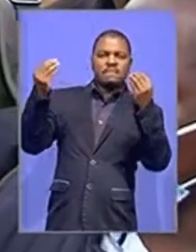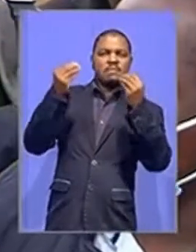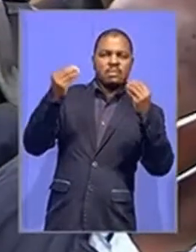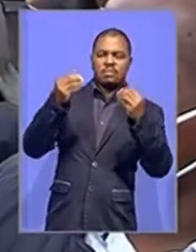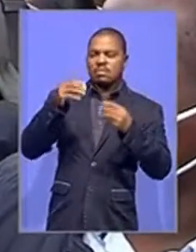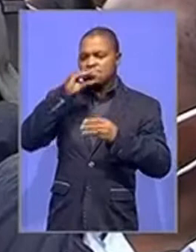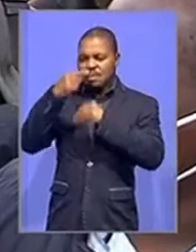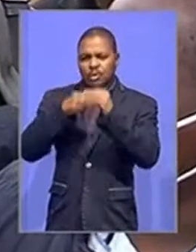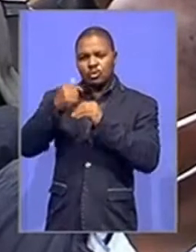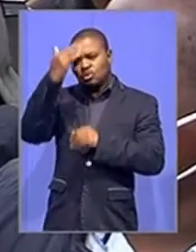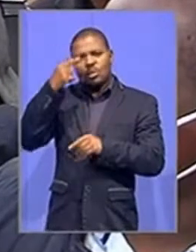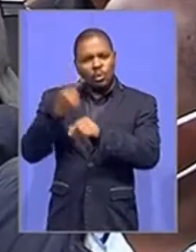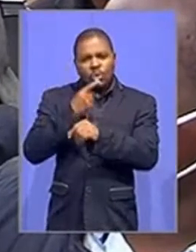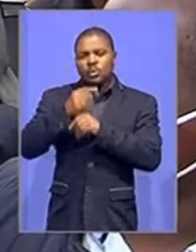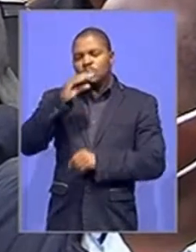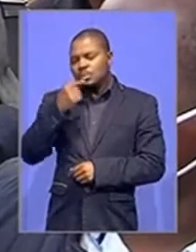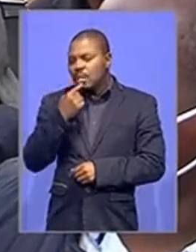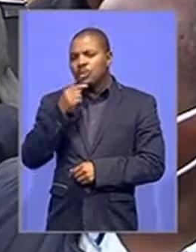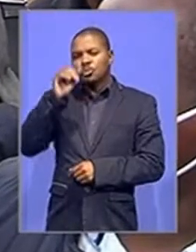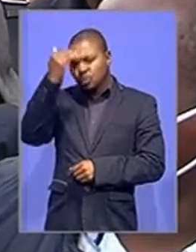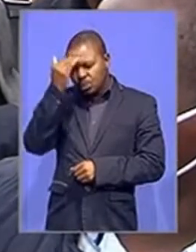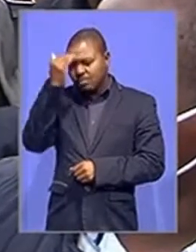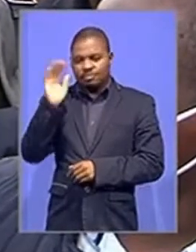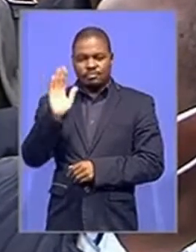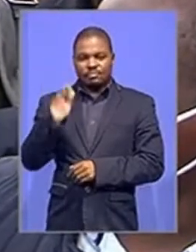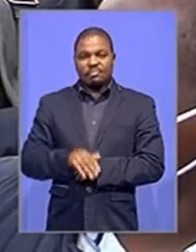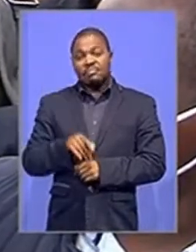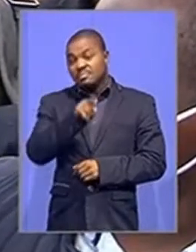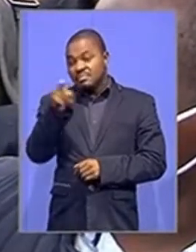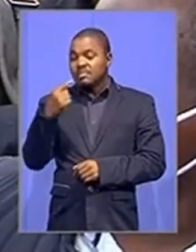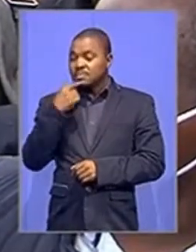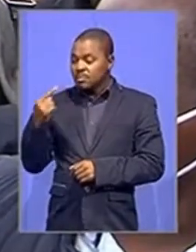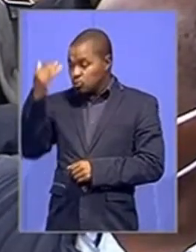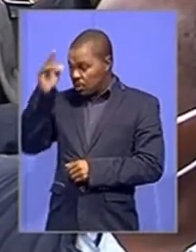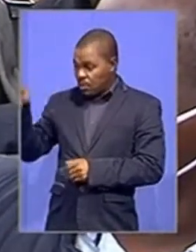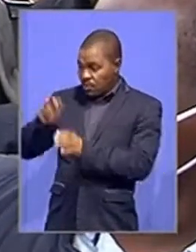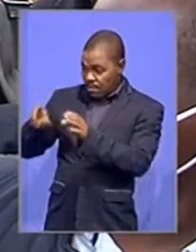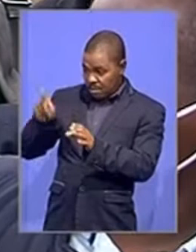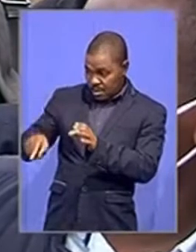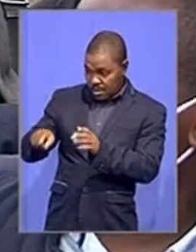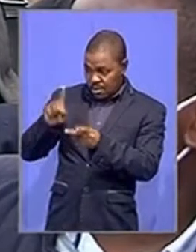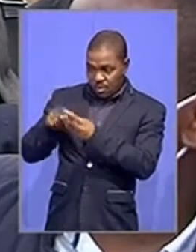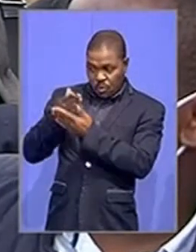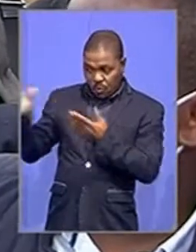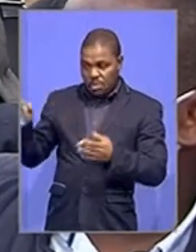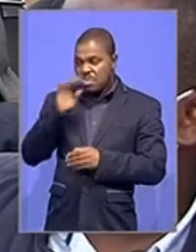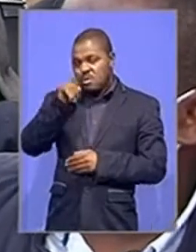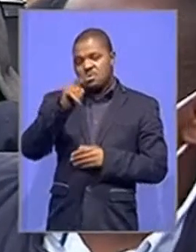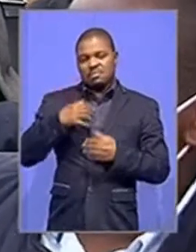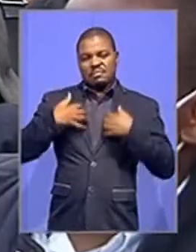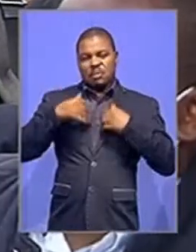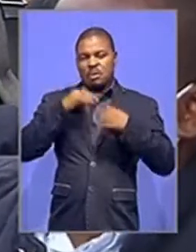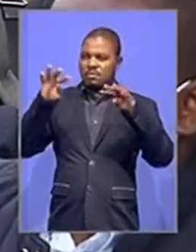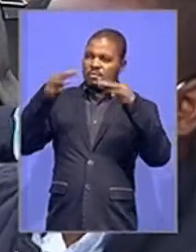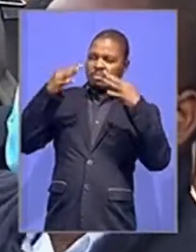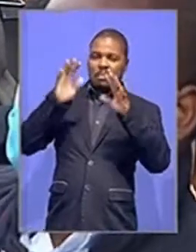the time. They are populists, those who are saying Zuma must resign or must be removed from the ANC. Zuma is part